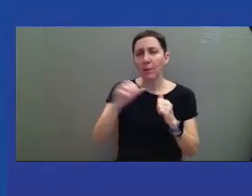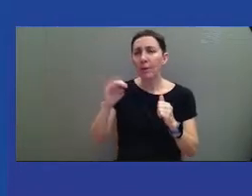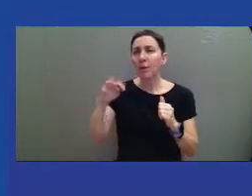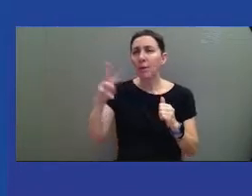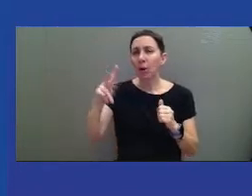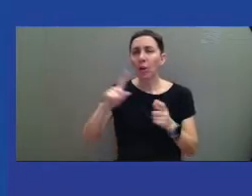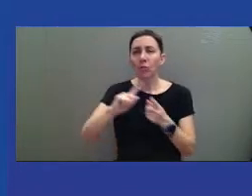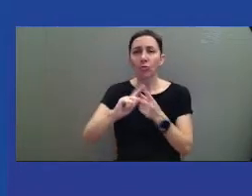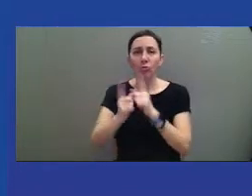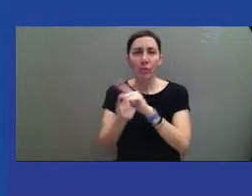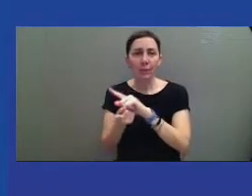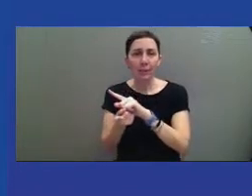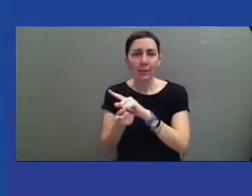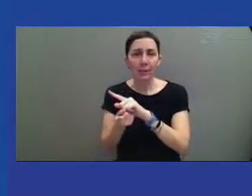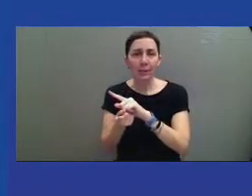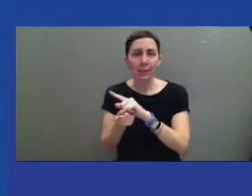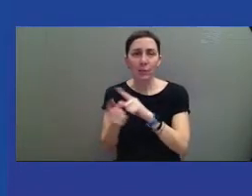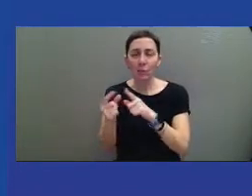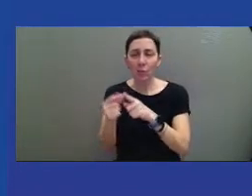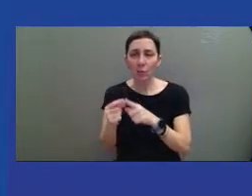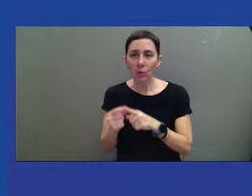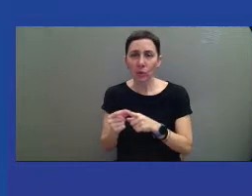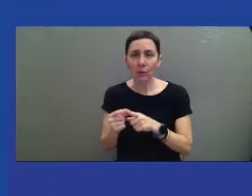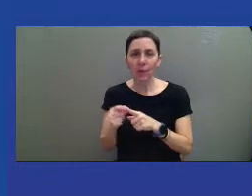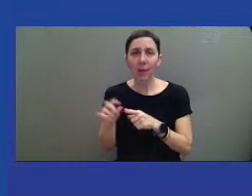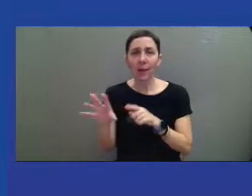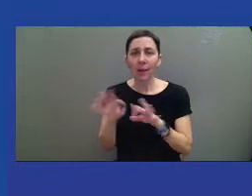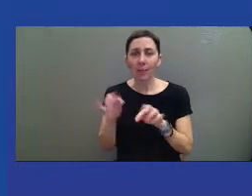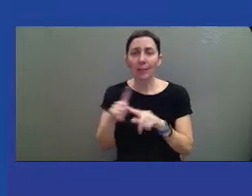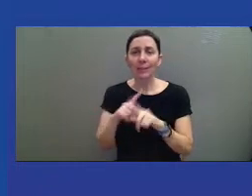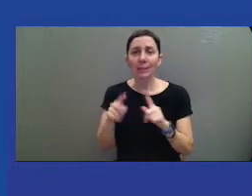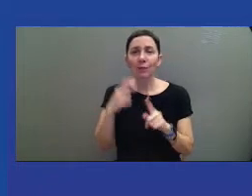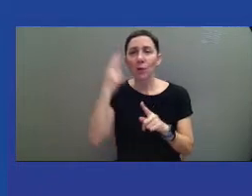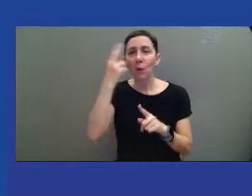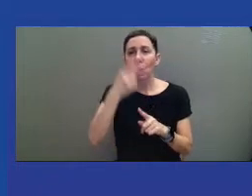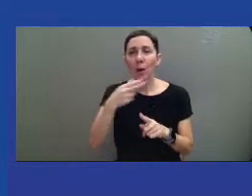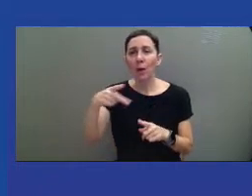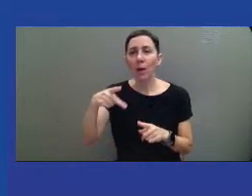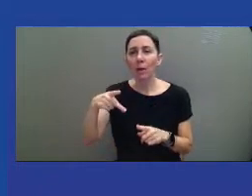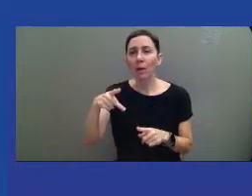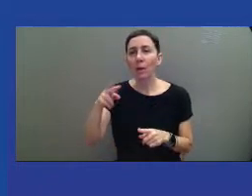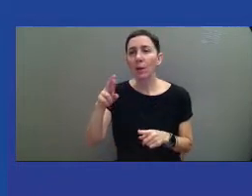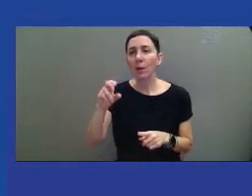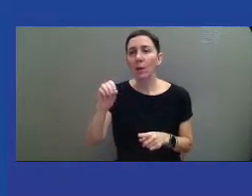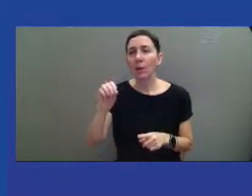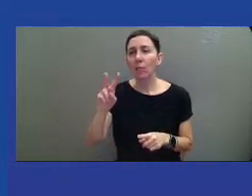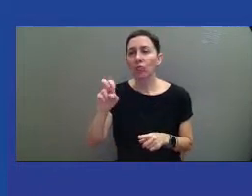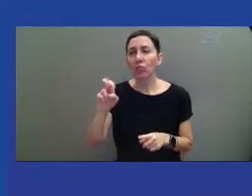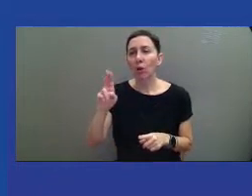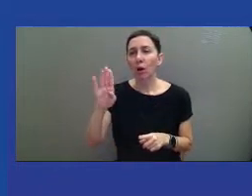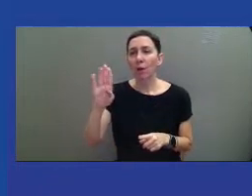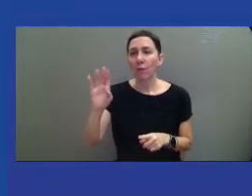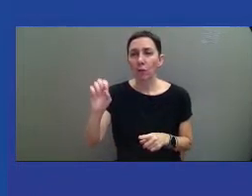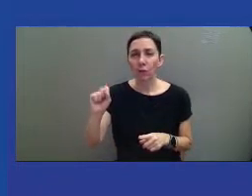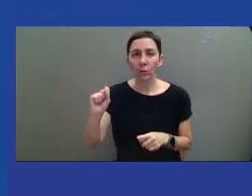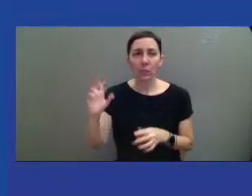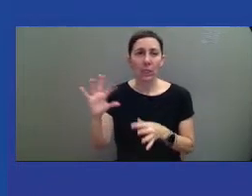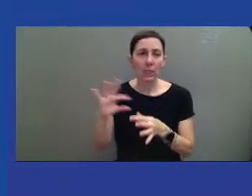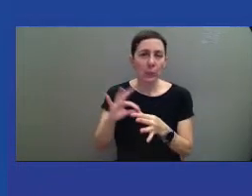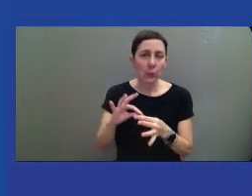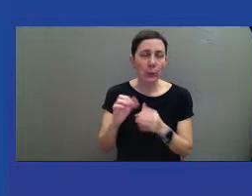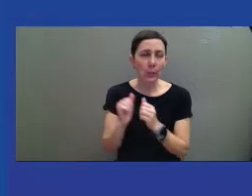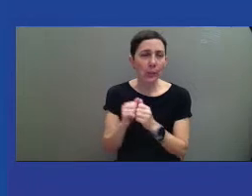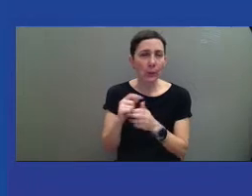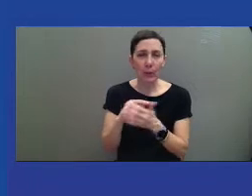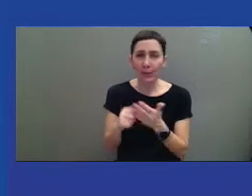translated those and had chose different Hawaiian proverbs that he associated with these different pieces. You can go to the next